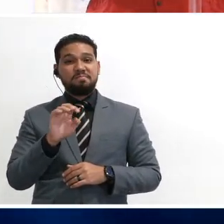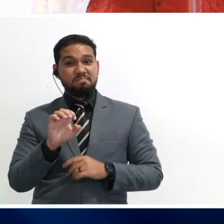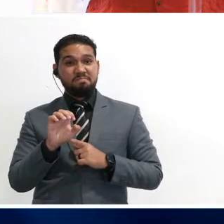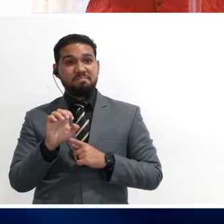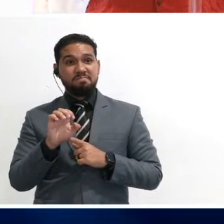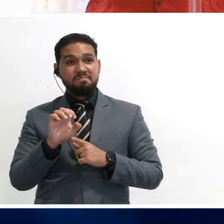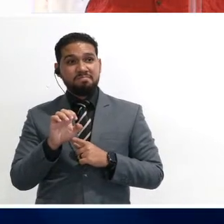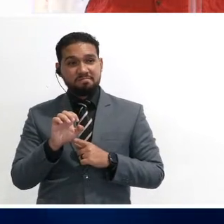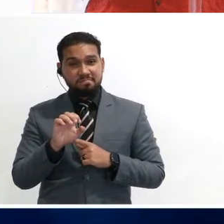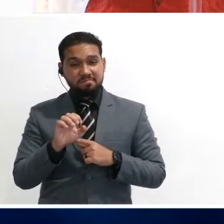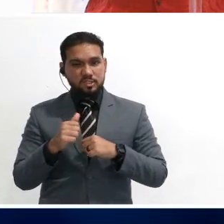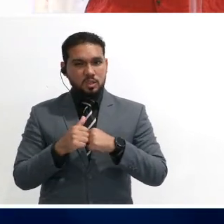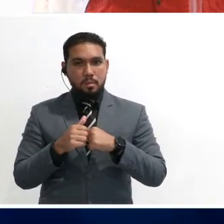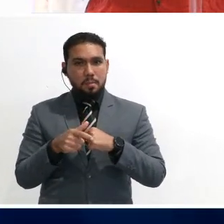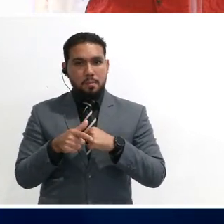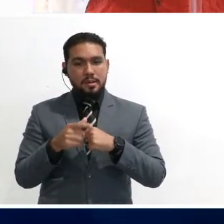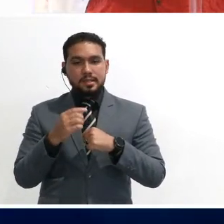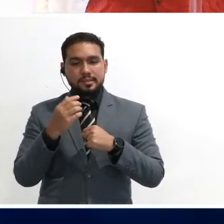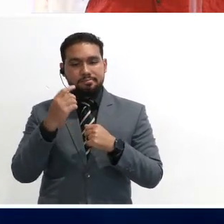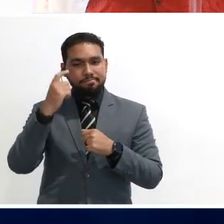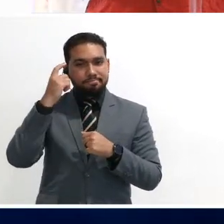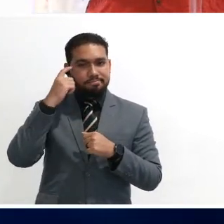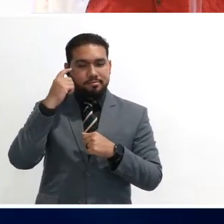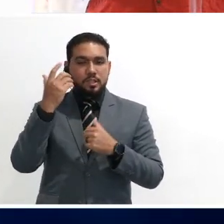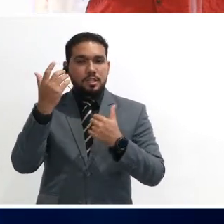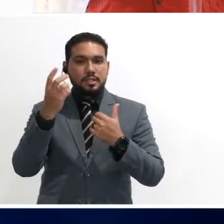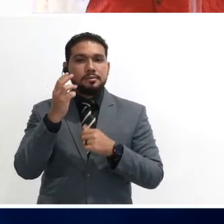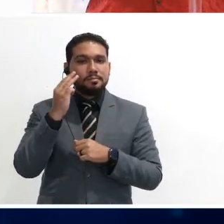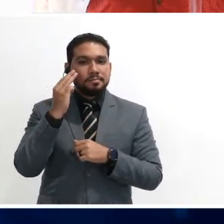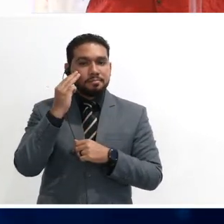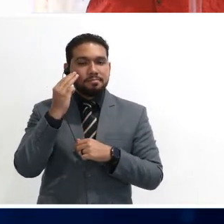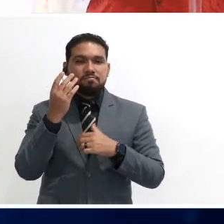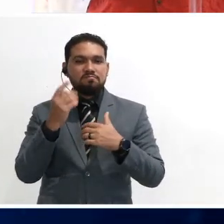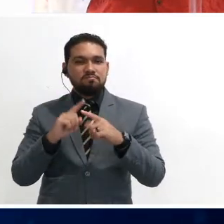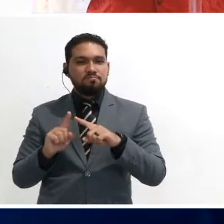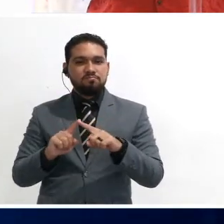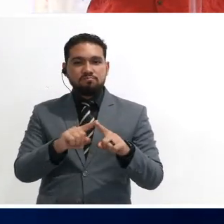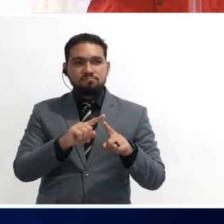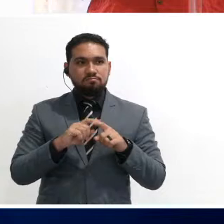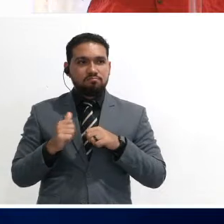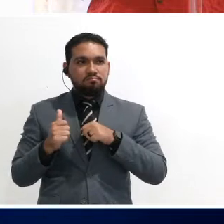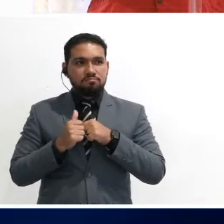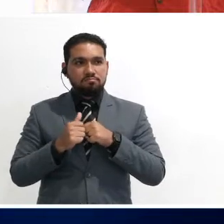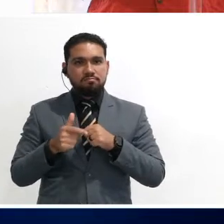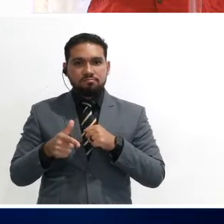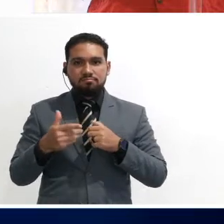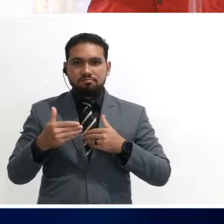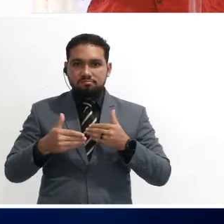from board kind of integration to a package kind of integration.